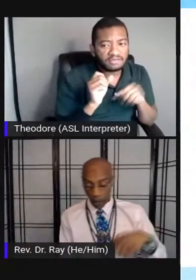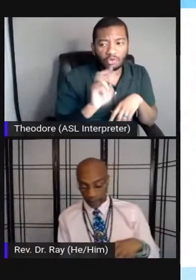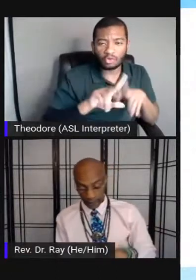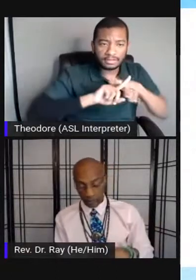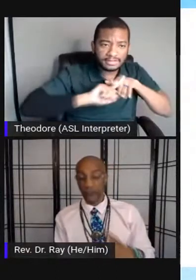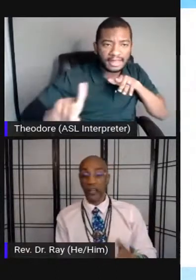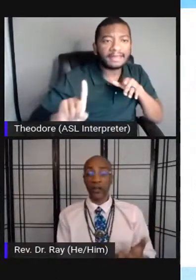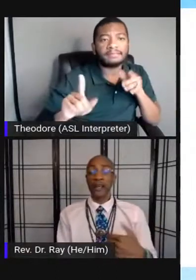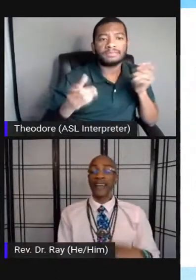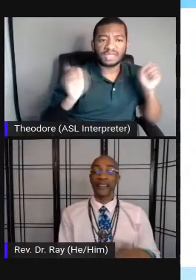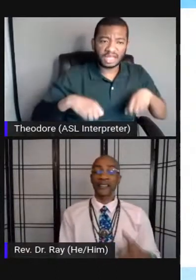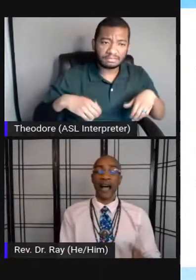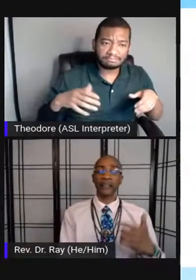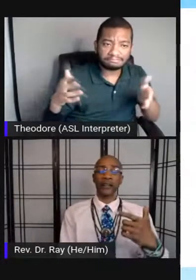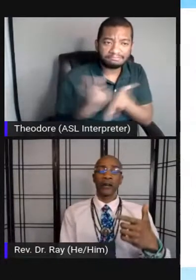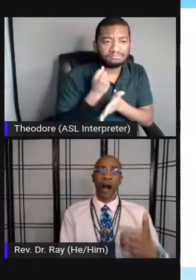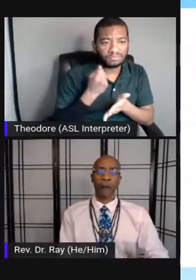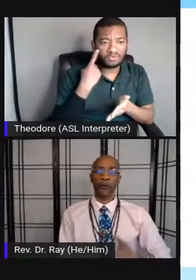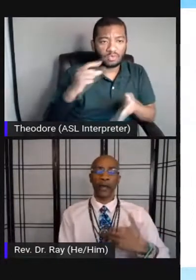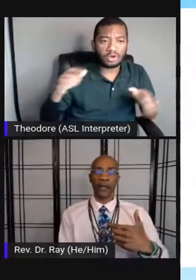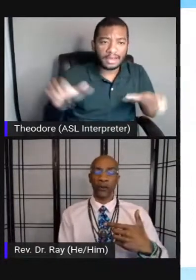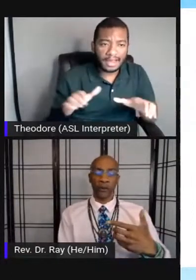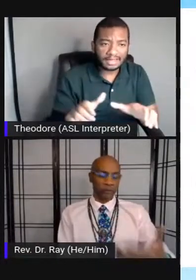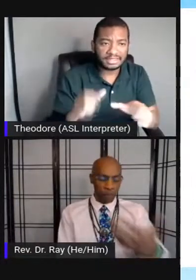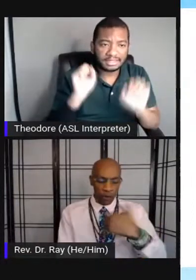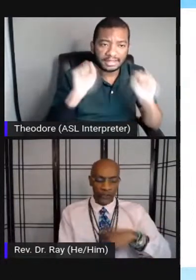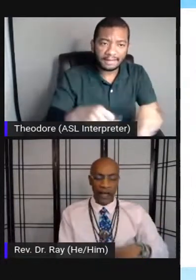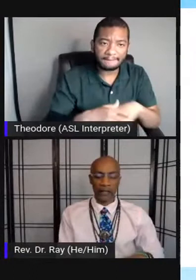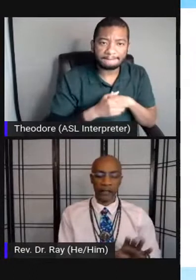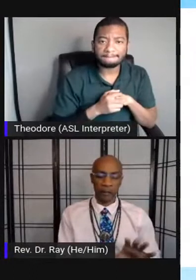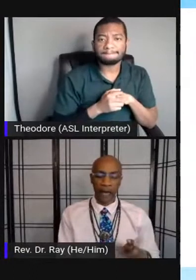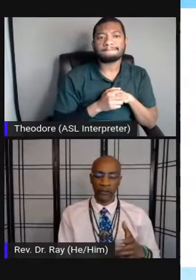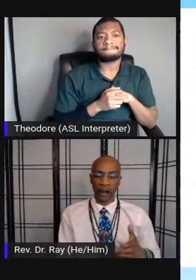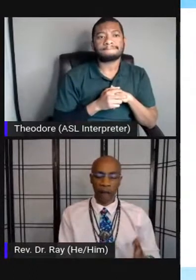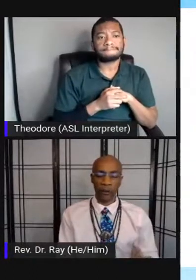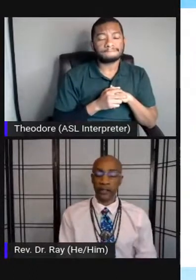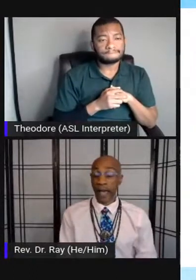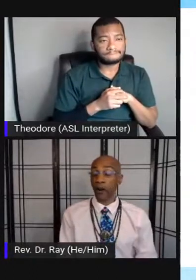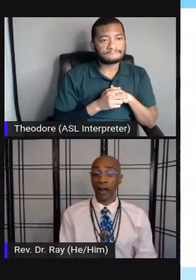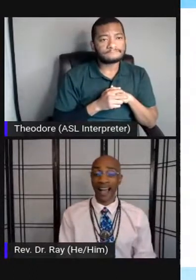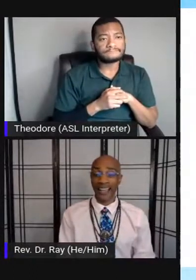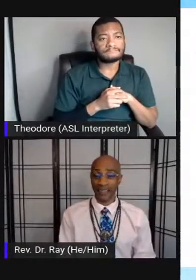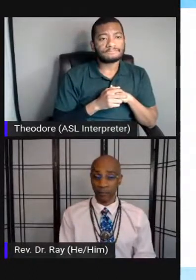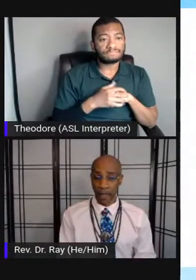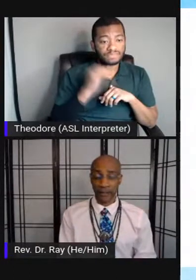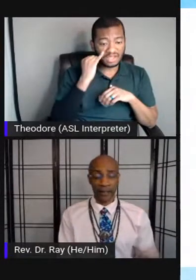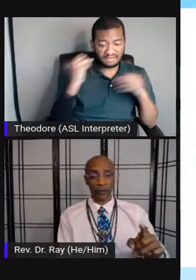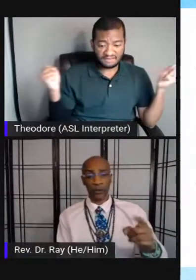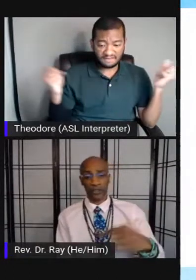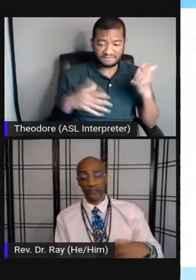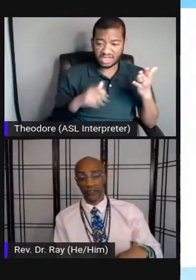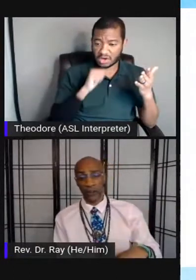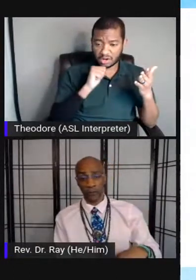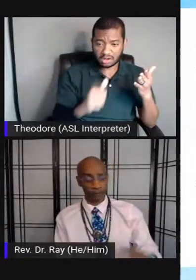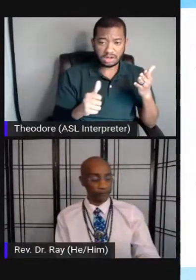And when it is fear that is not operating or moving us in a manner that operates at our highest and best, in other